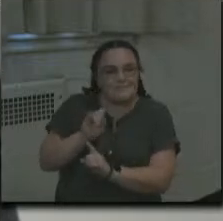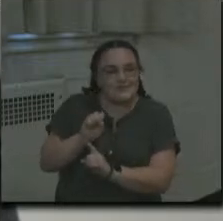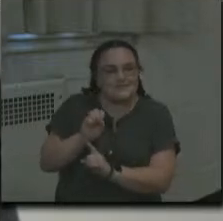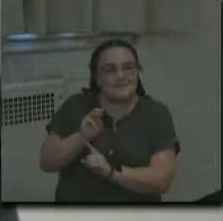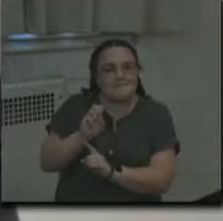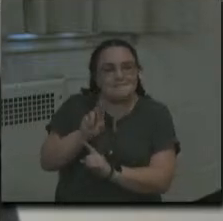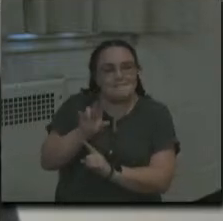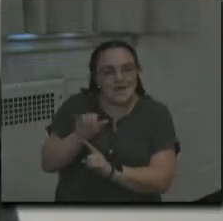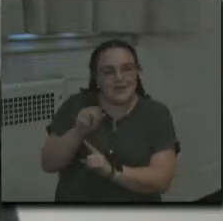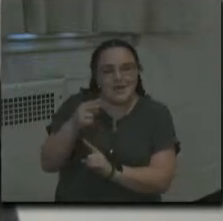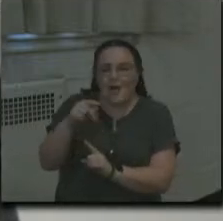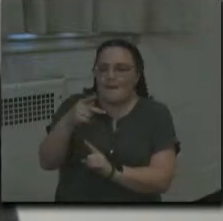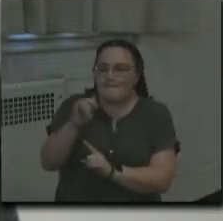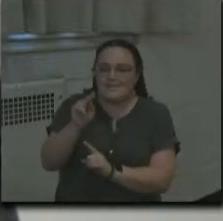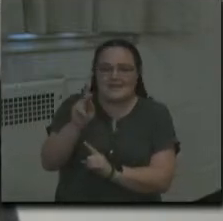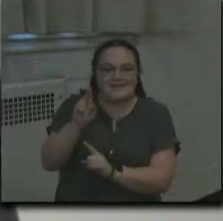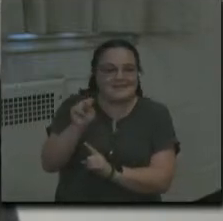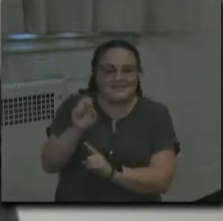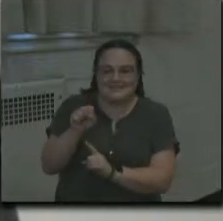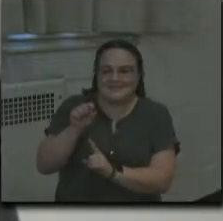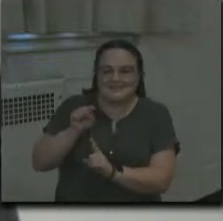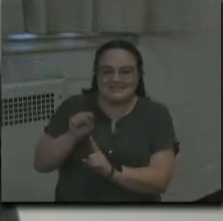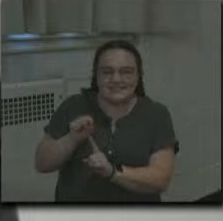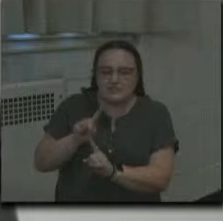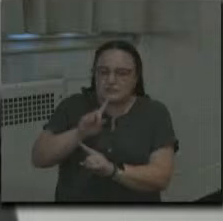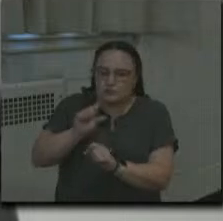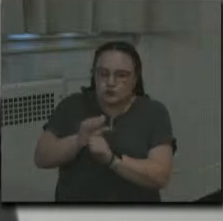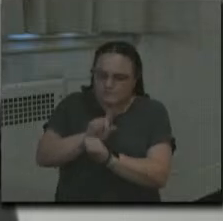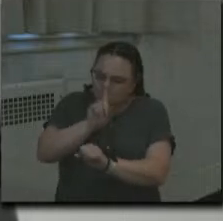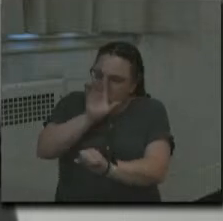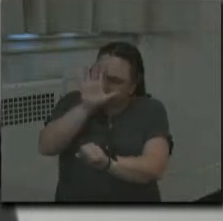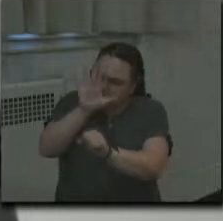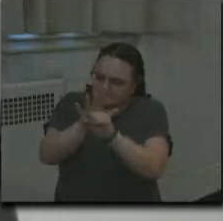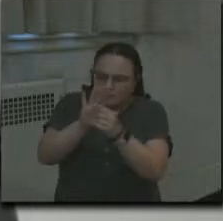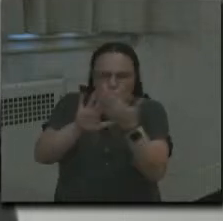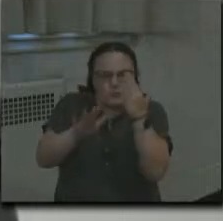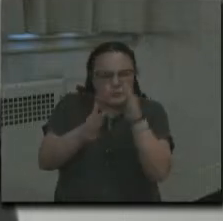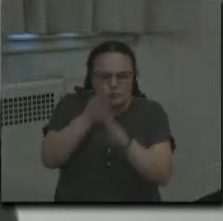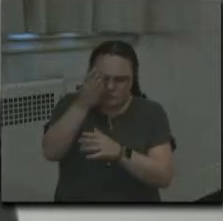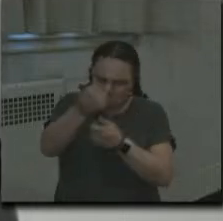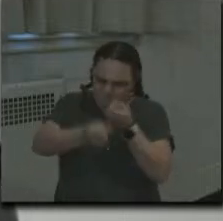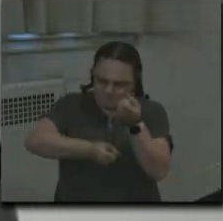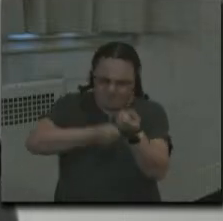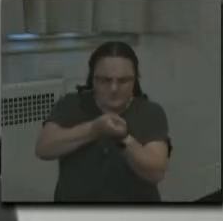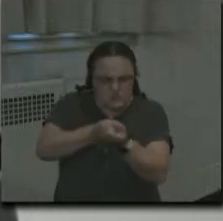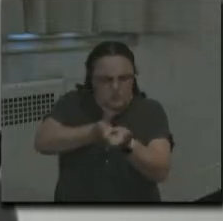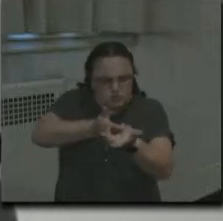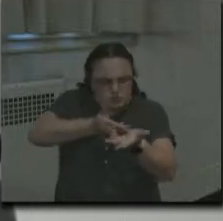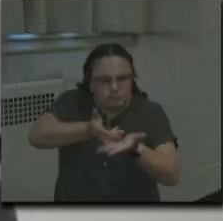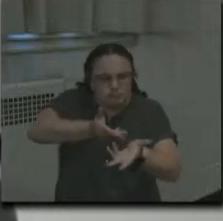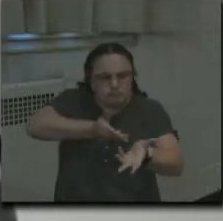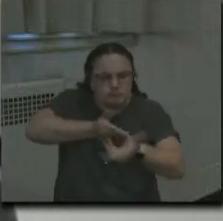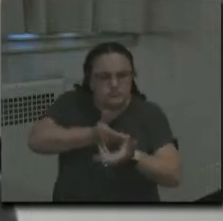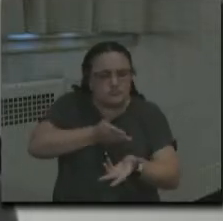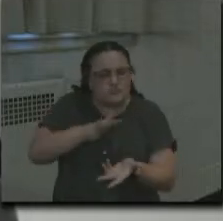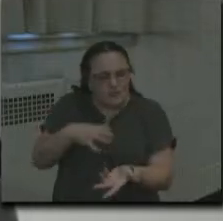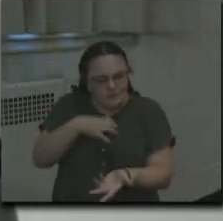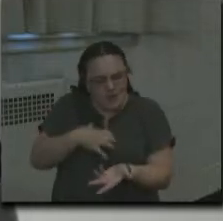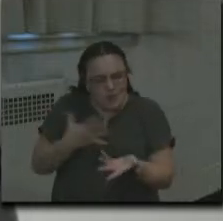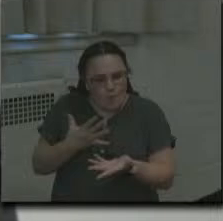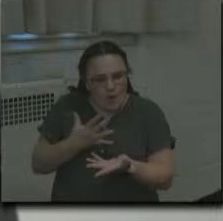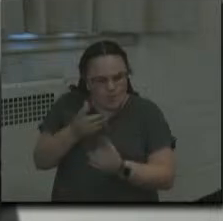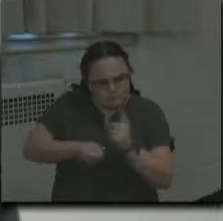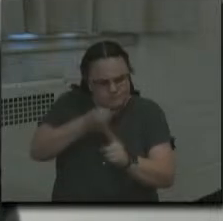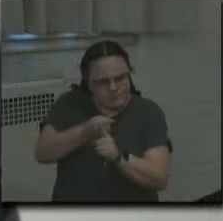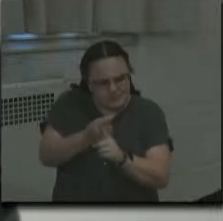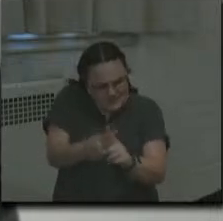Mary Hopkins Navy, who is a dedicated community servant whose passion for making a difference has shaped